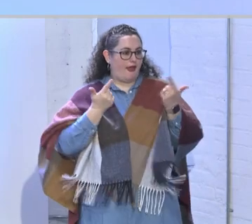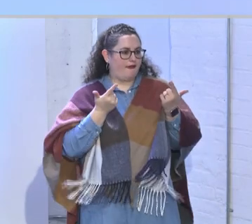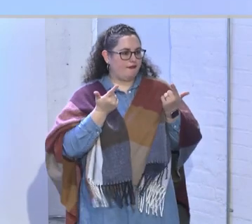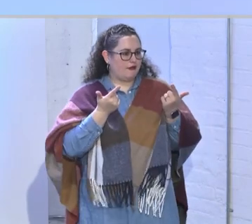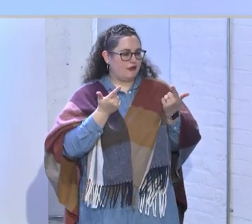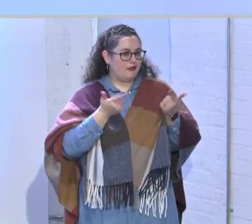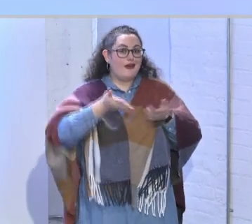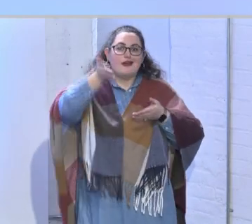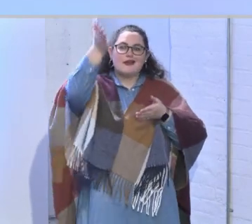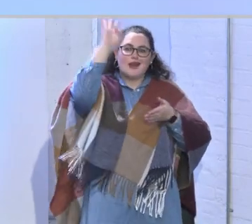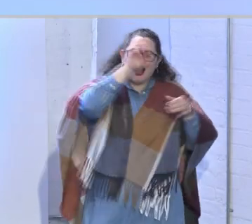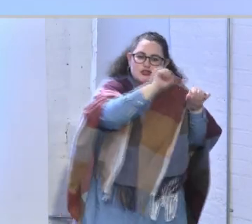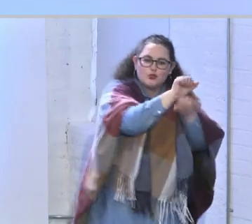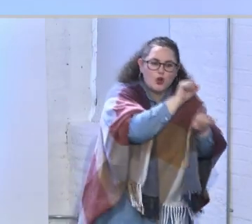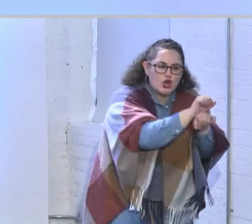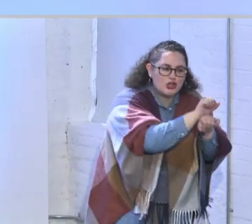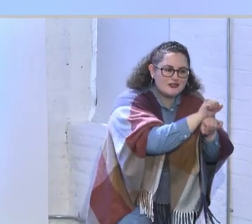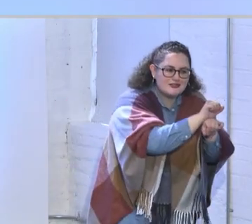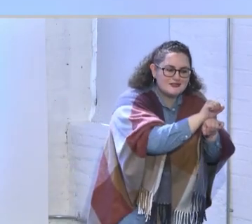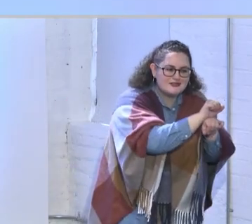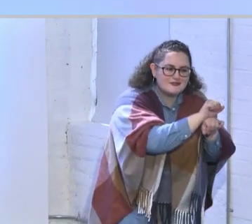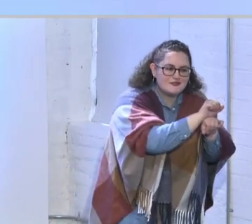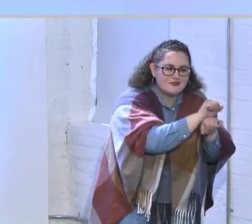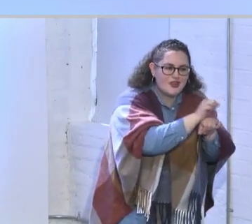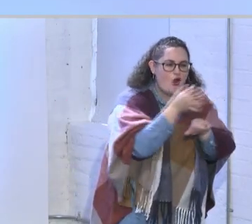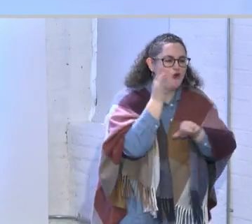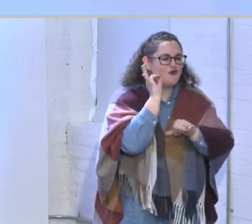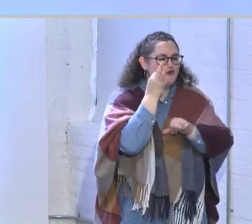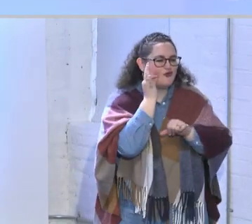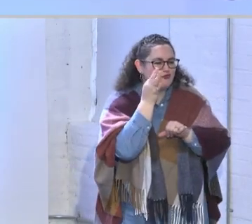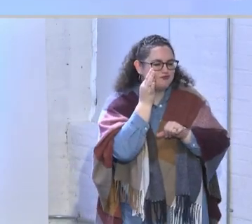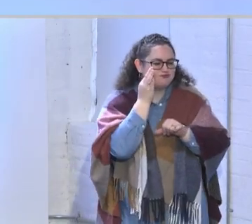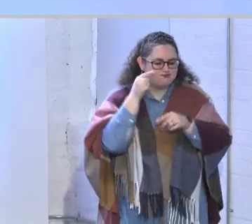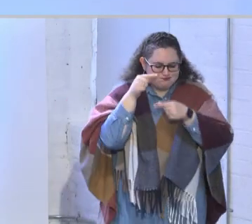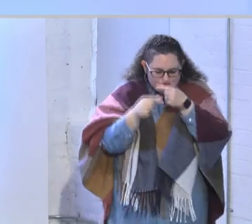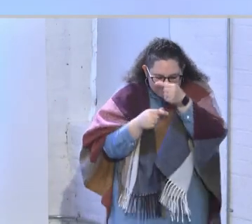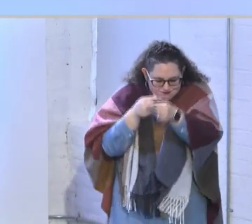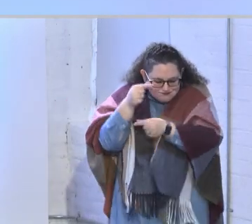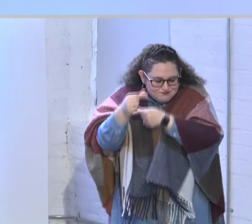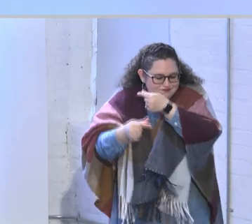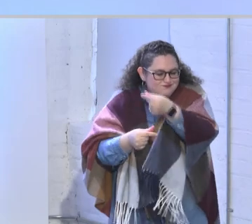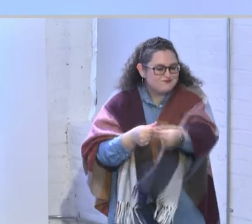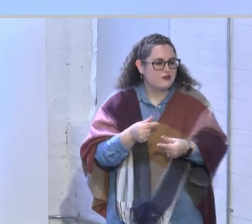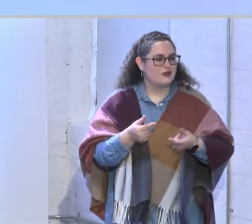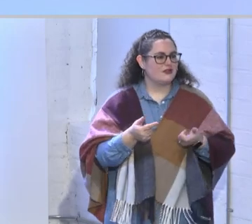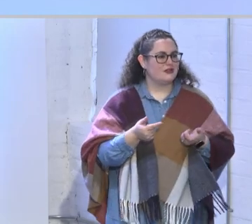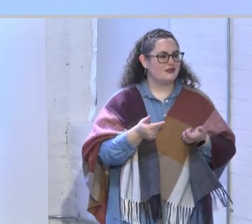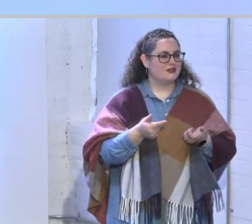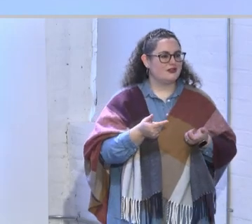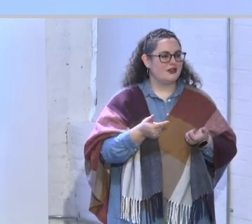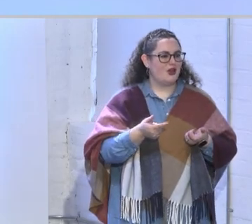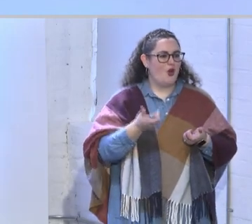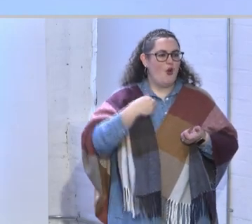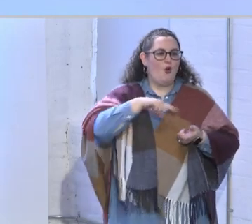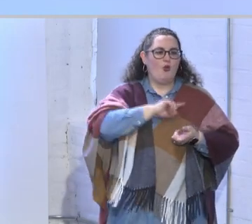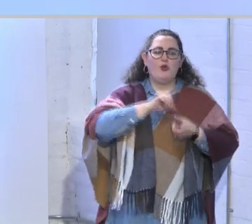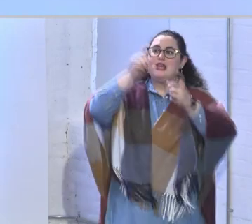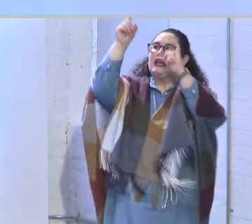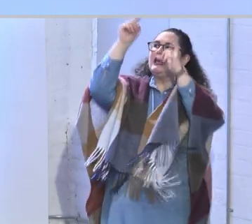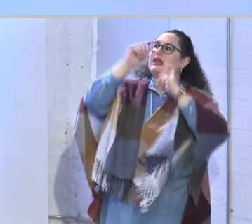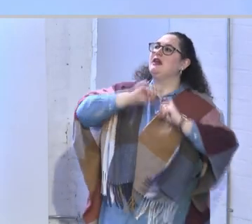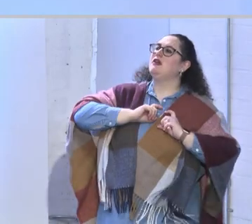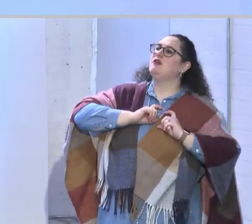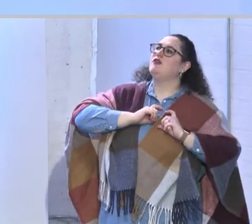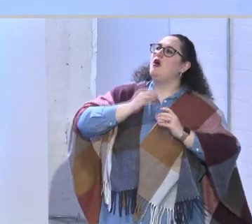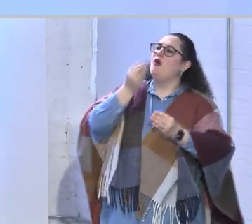work. And so he said, be fruitful. Through our work, God brings forth food and drink,